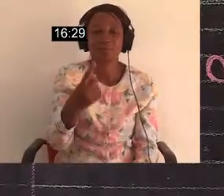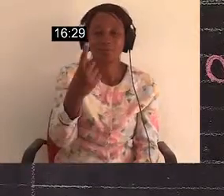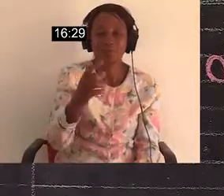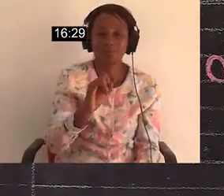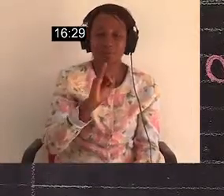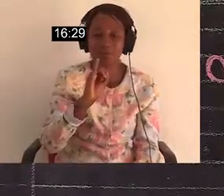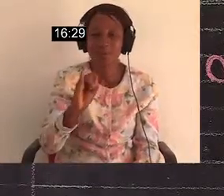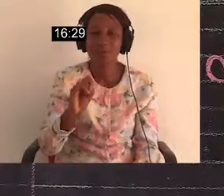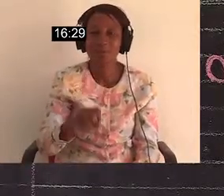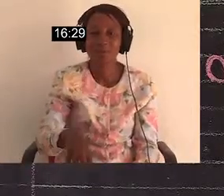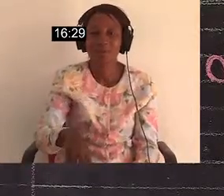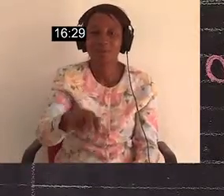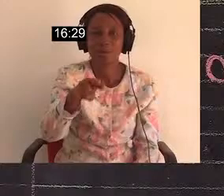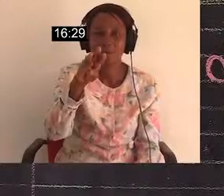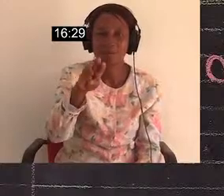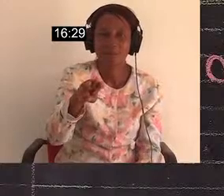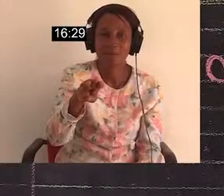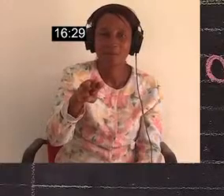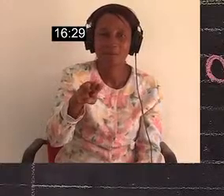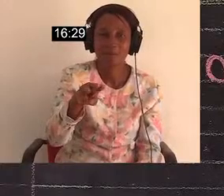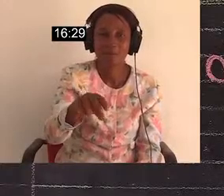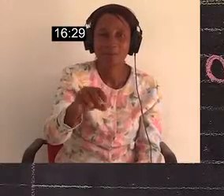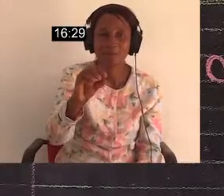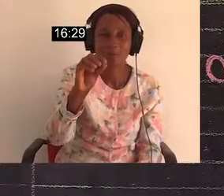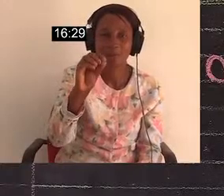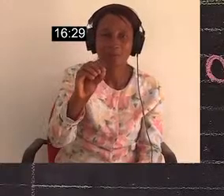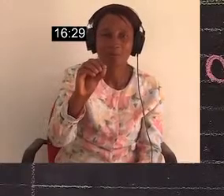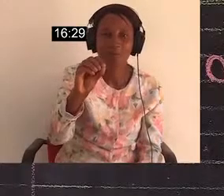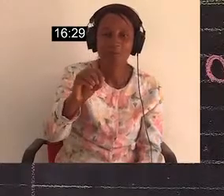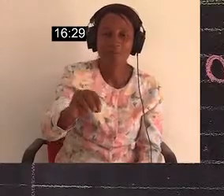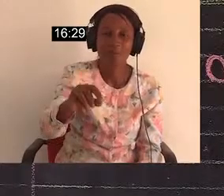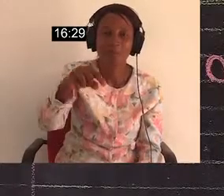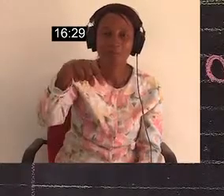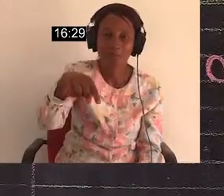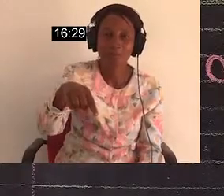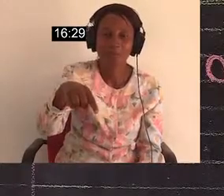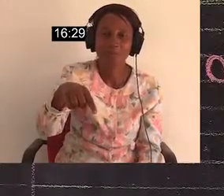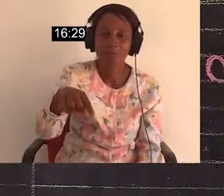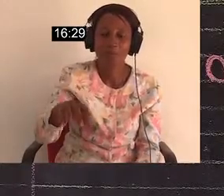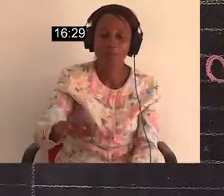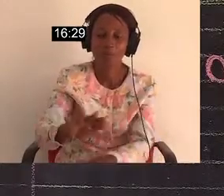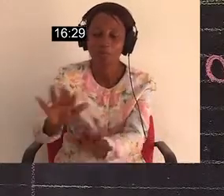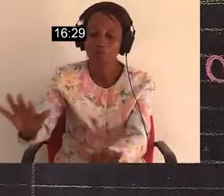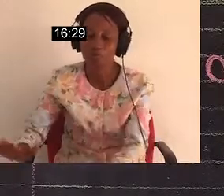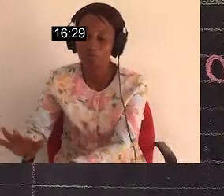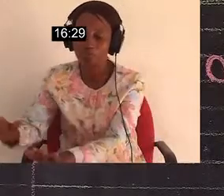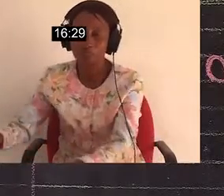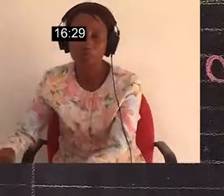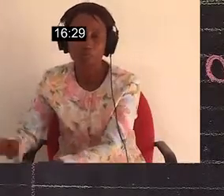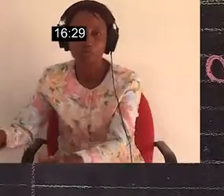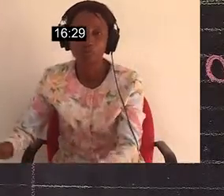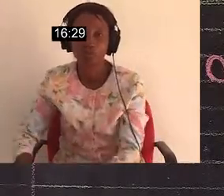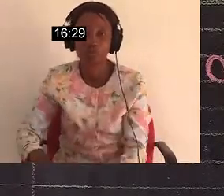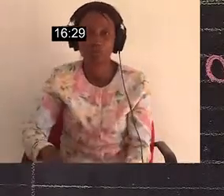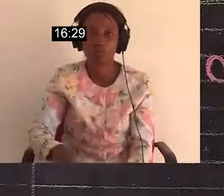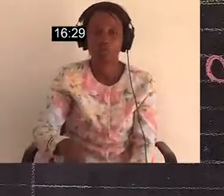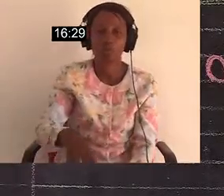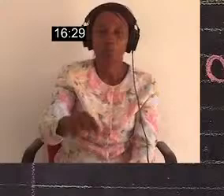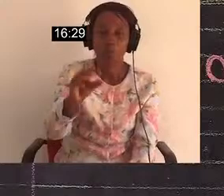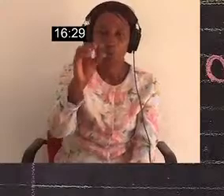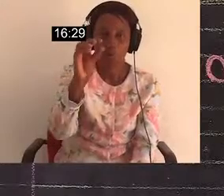This one is mop. Mop. Good. And then the